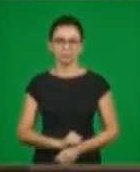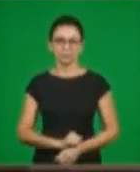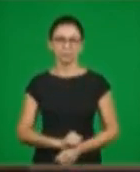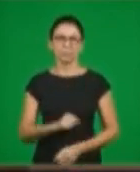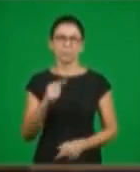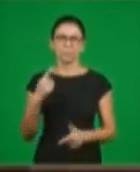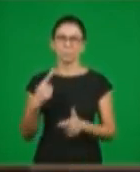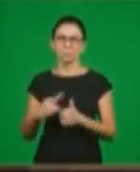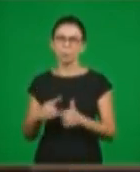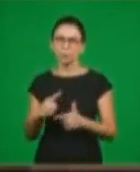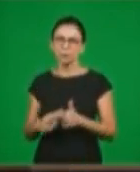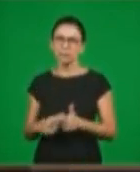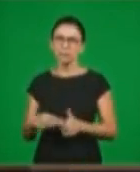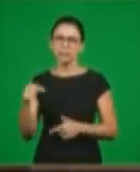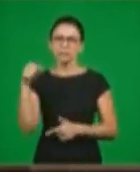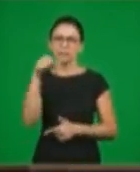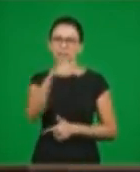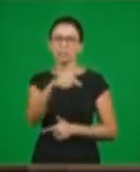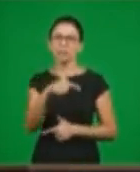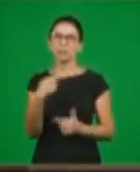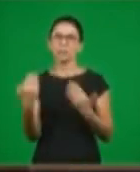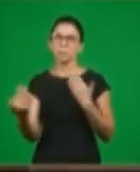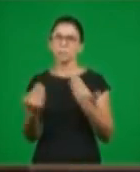that is